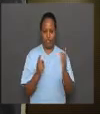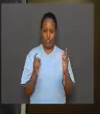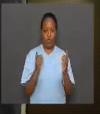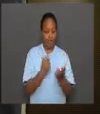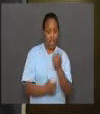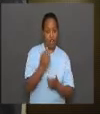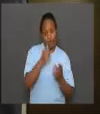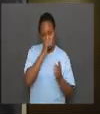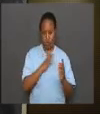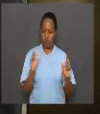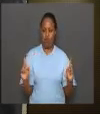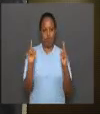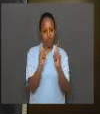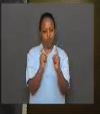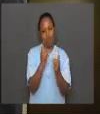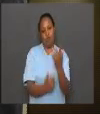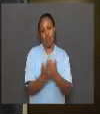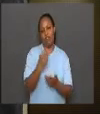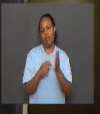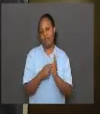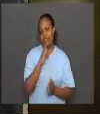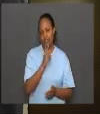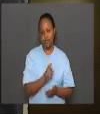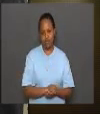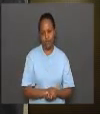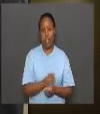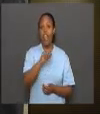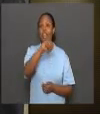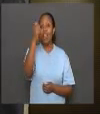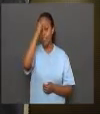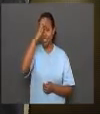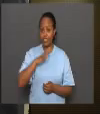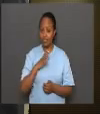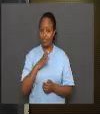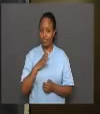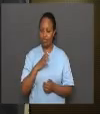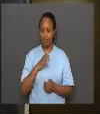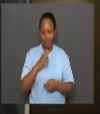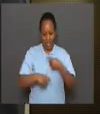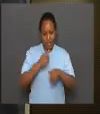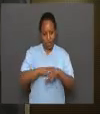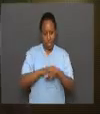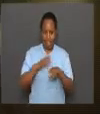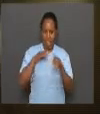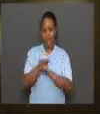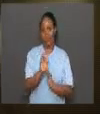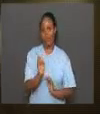dispute. It does not involve any outside party in its process.